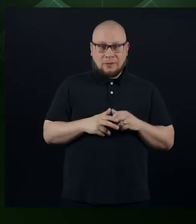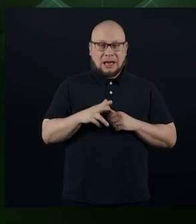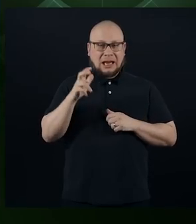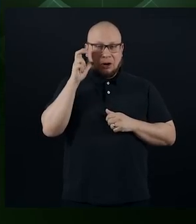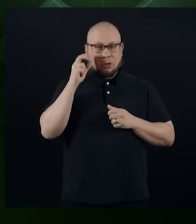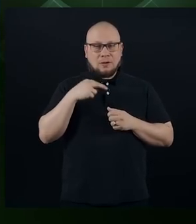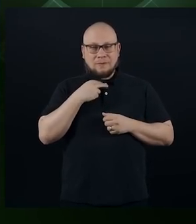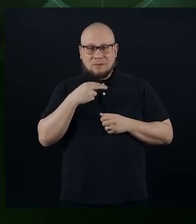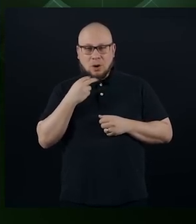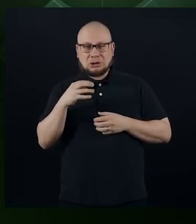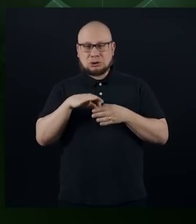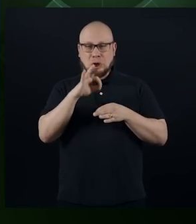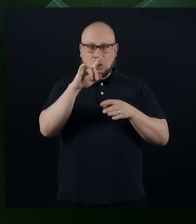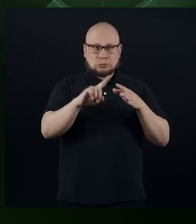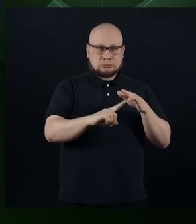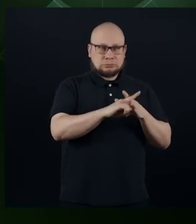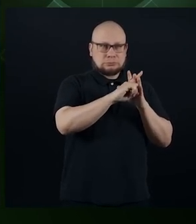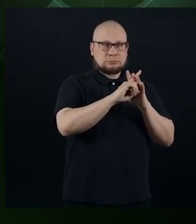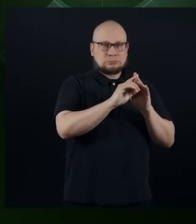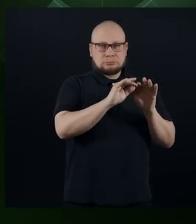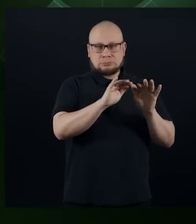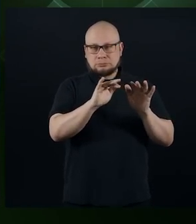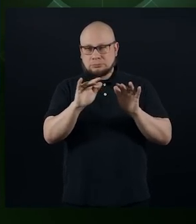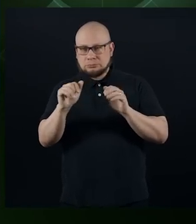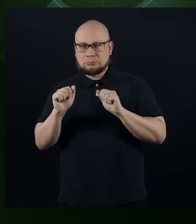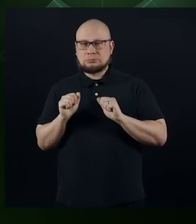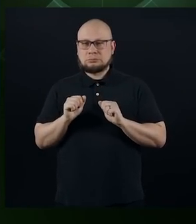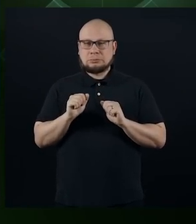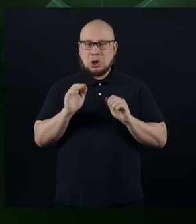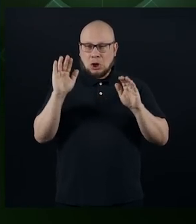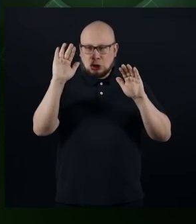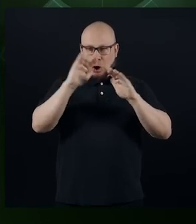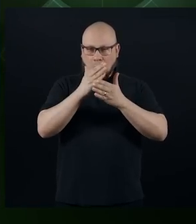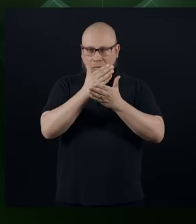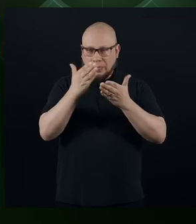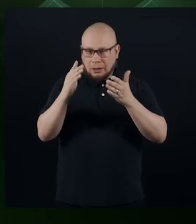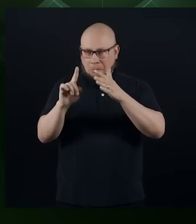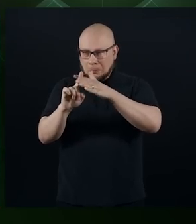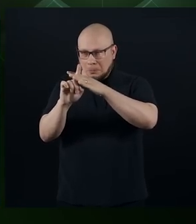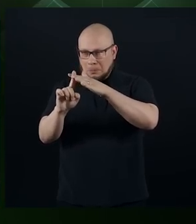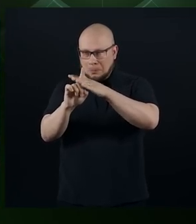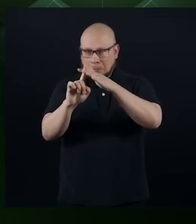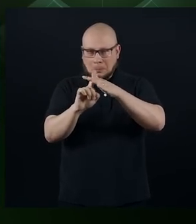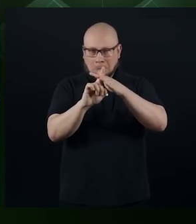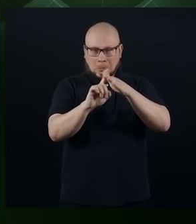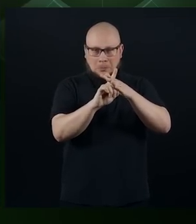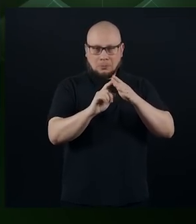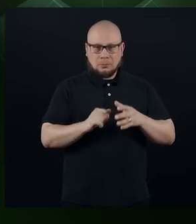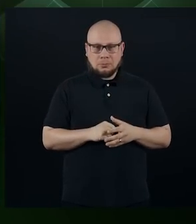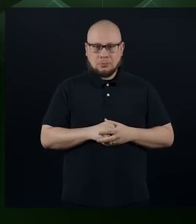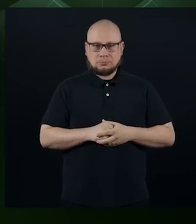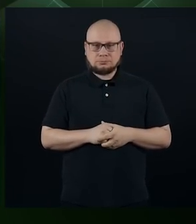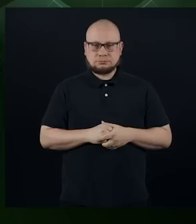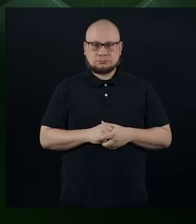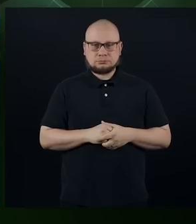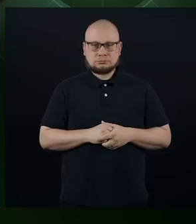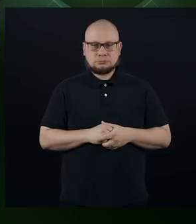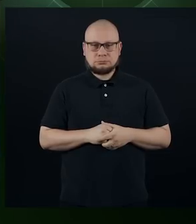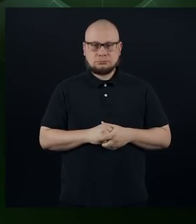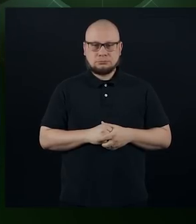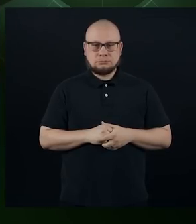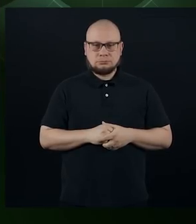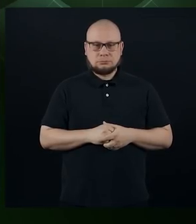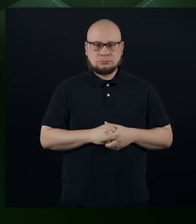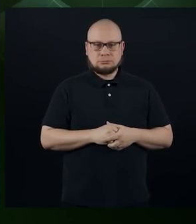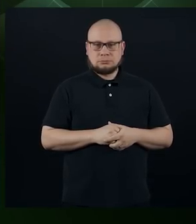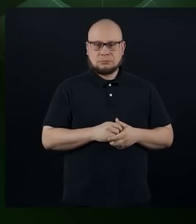remnants of the past and these ghostly whispers, seeing all these dark deeds of pirates. Set closer together and keep your ruddy